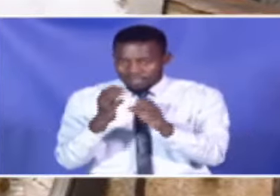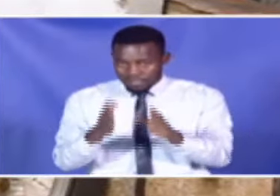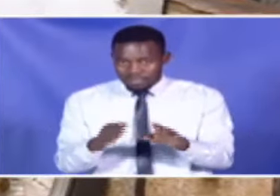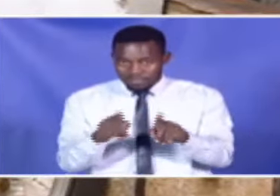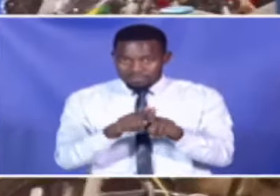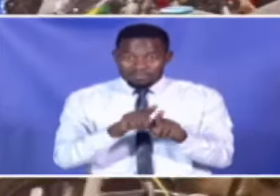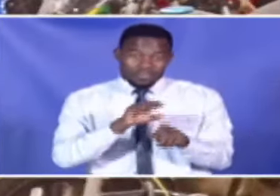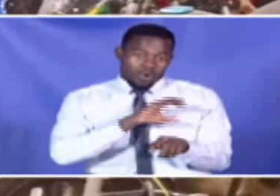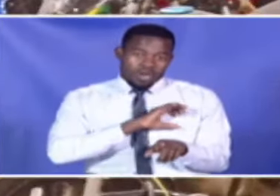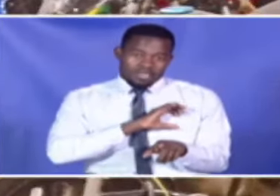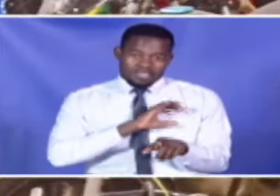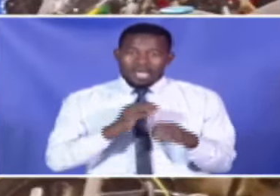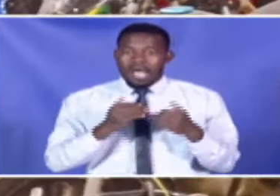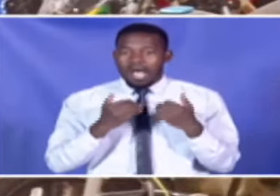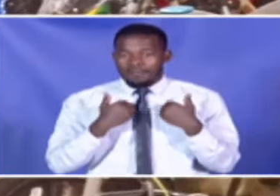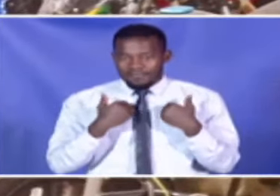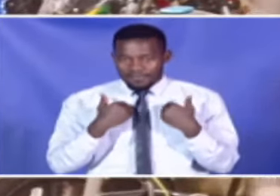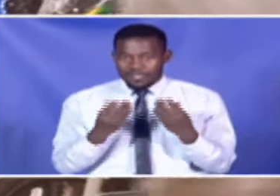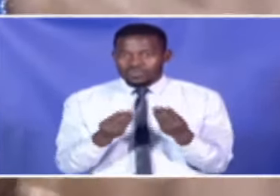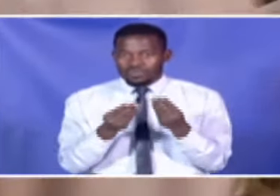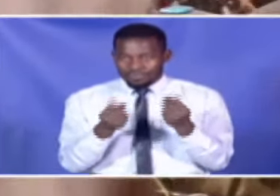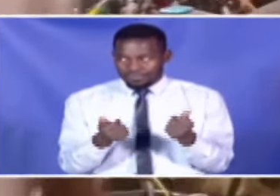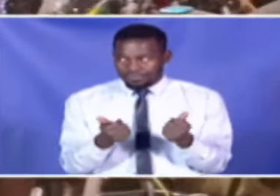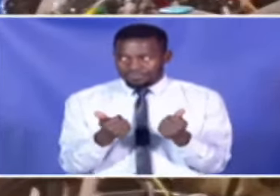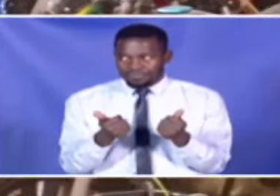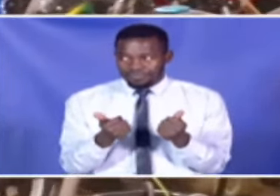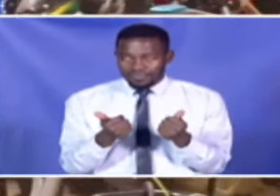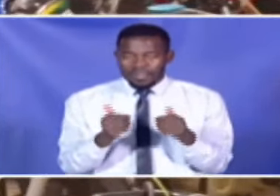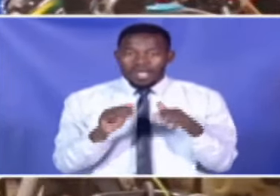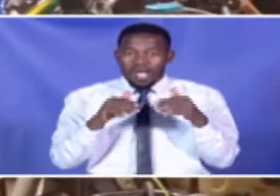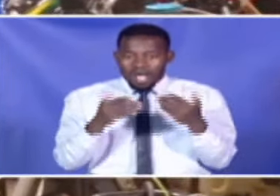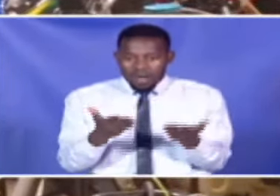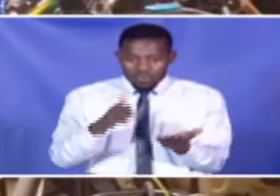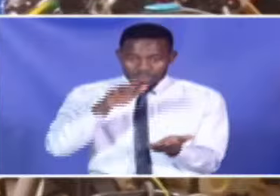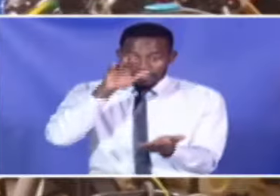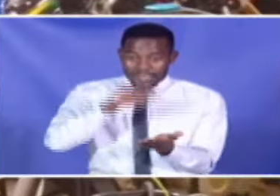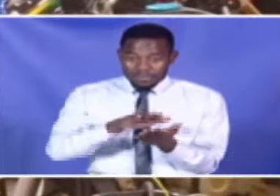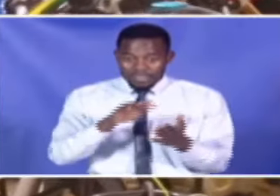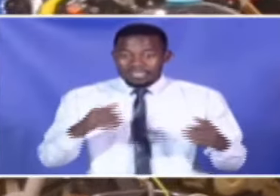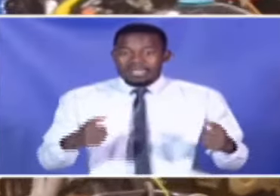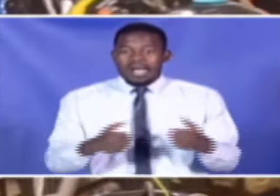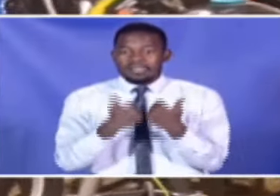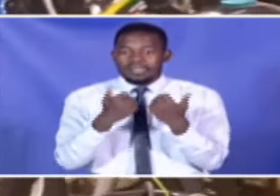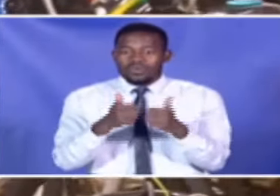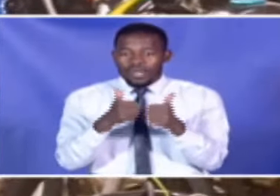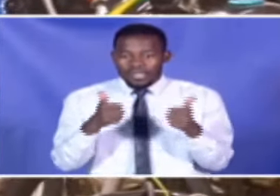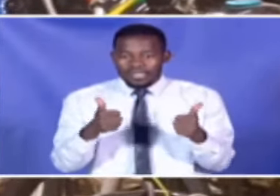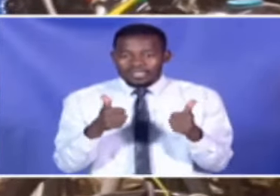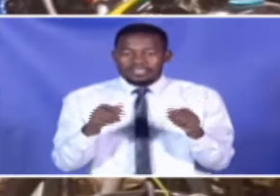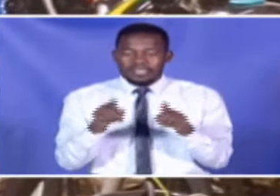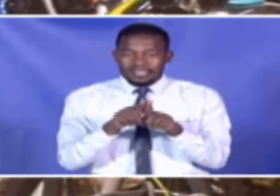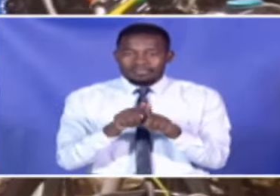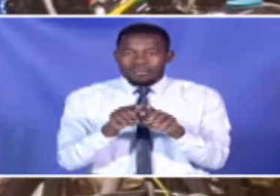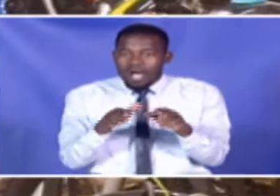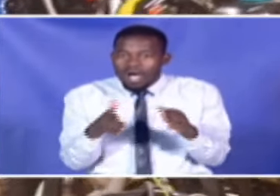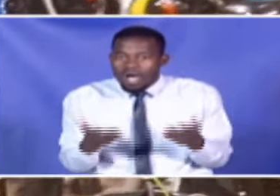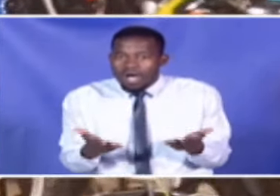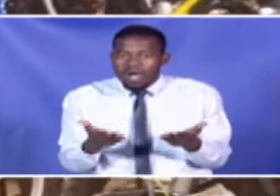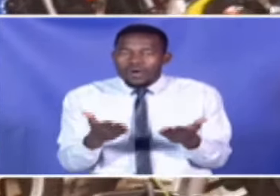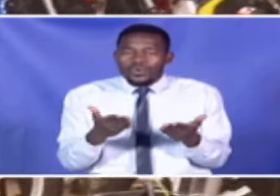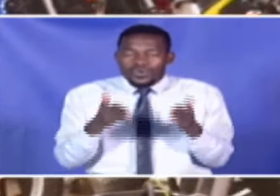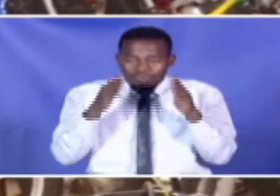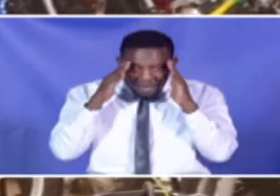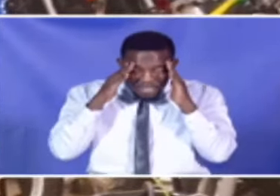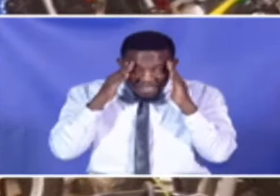this challenge. How do we make this old used asset turn into a new asset that can be given to a new customer either on loan or on